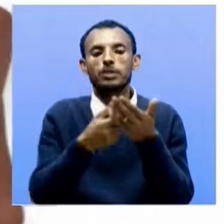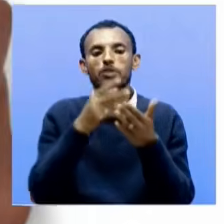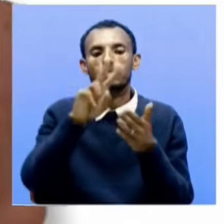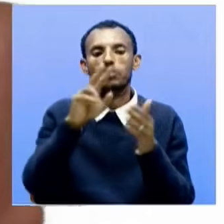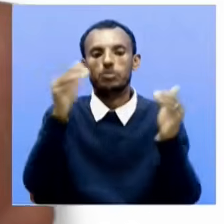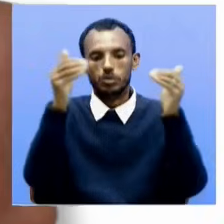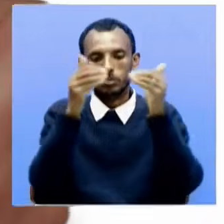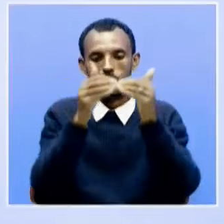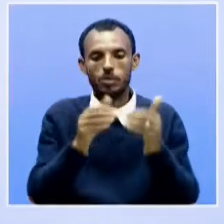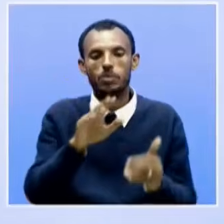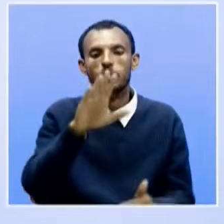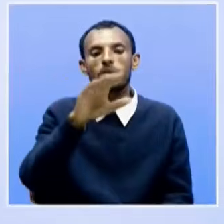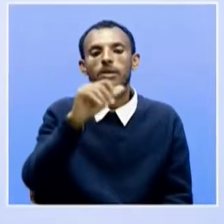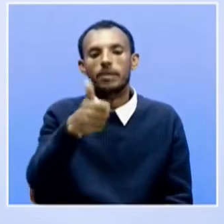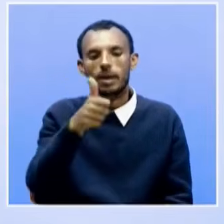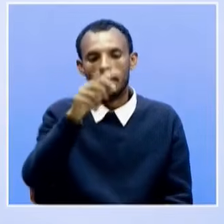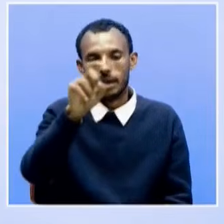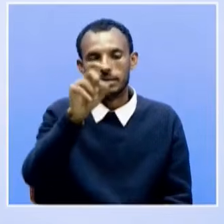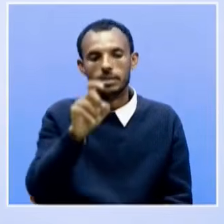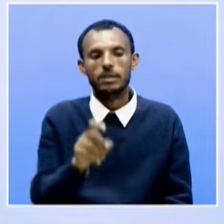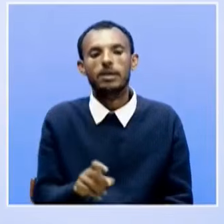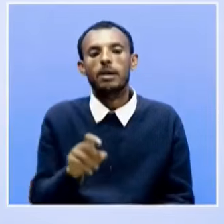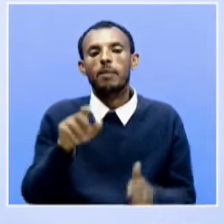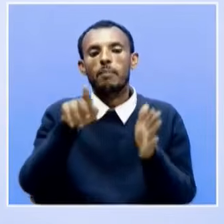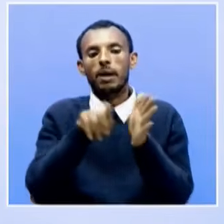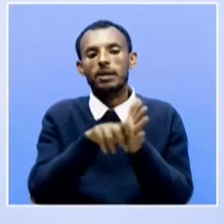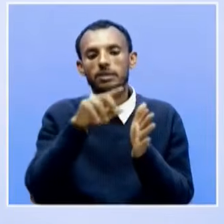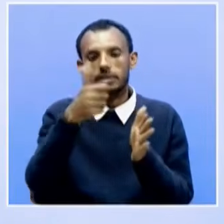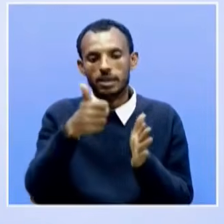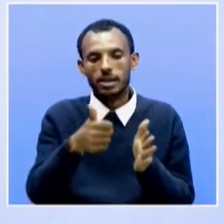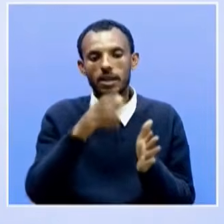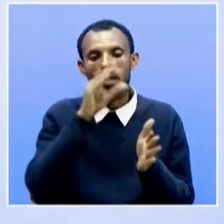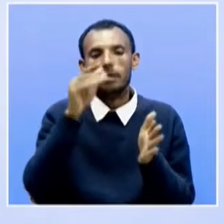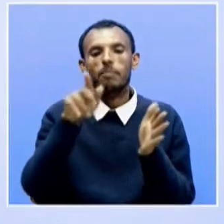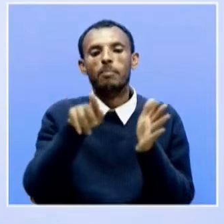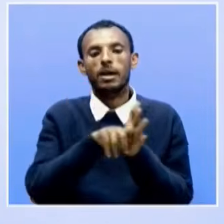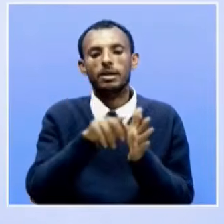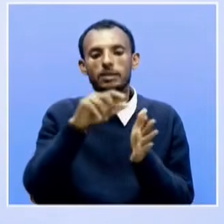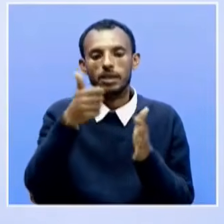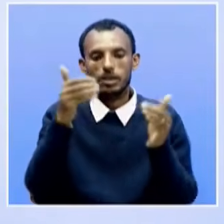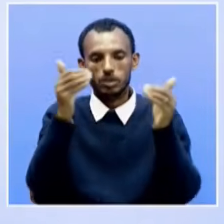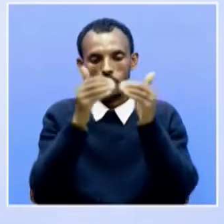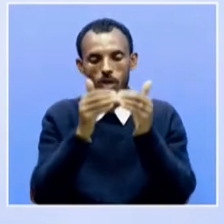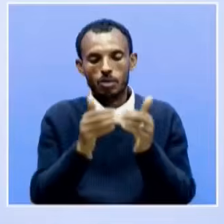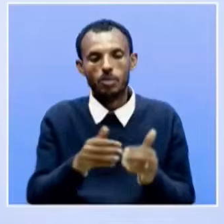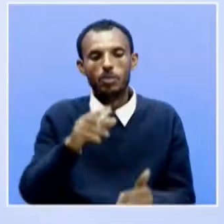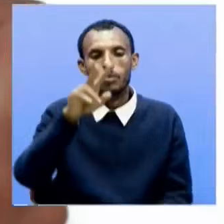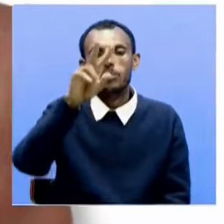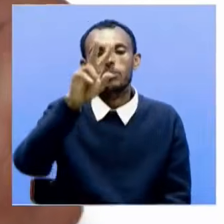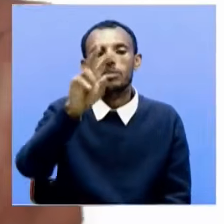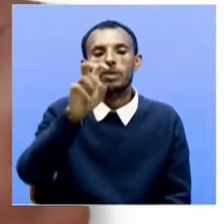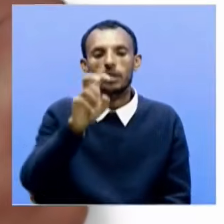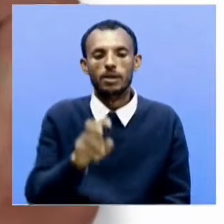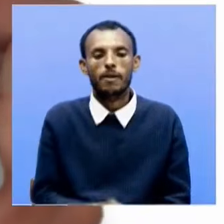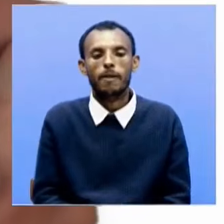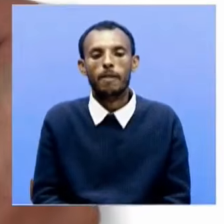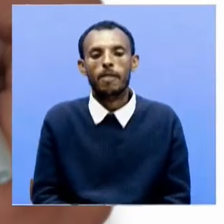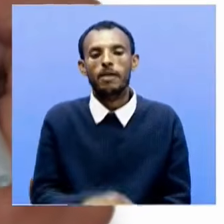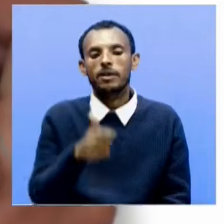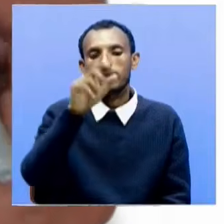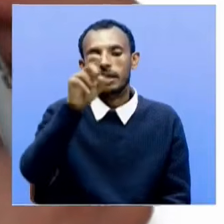10x. Minus 10 is minus 20. Okay, 10x minus 20 is equal